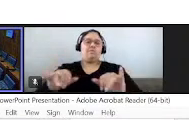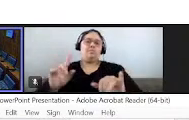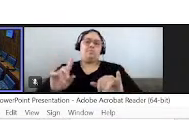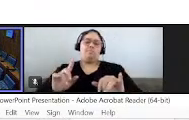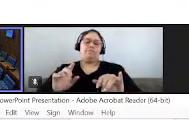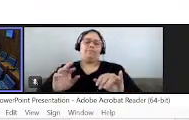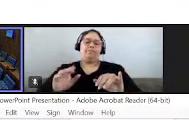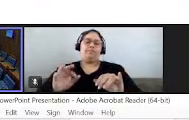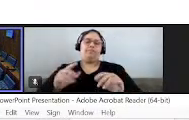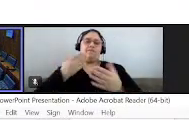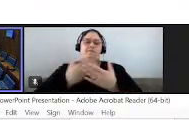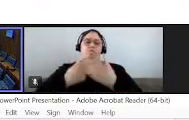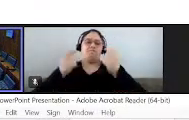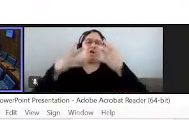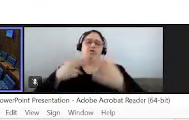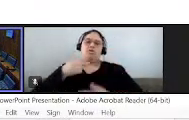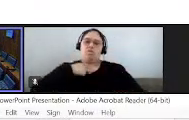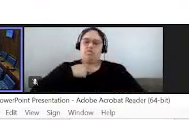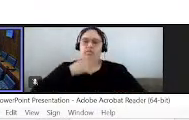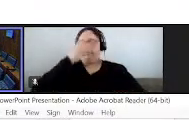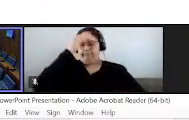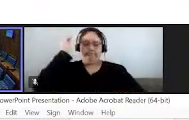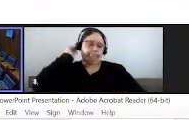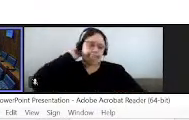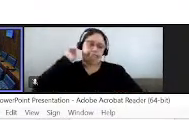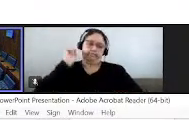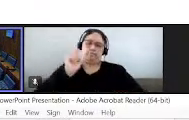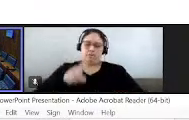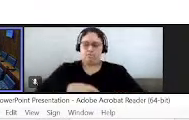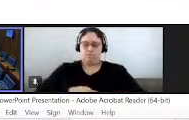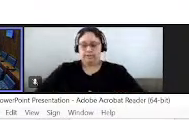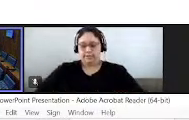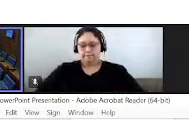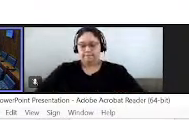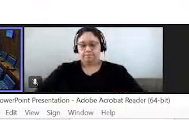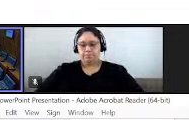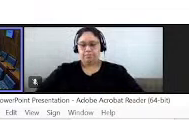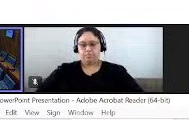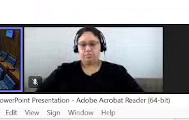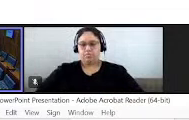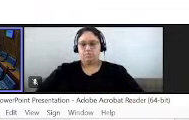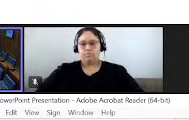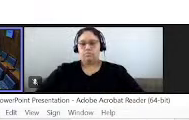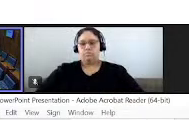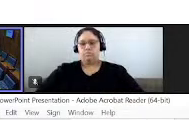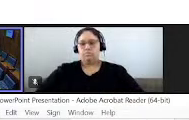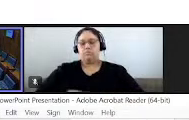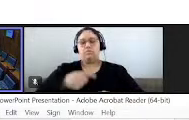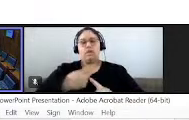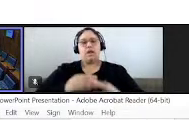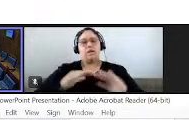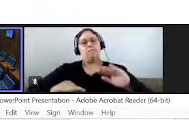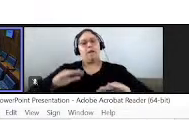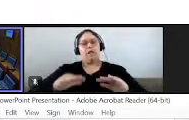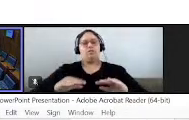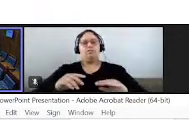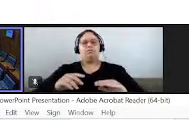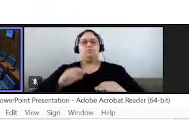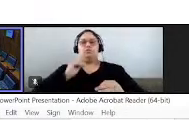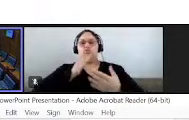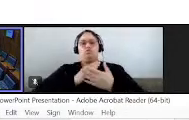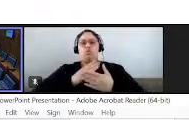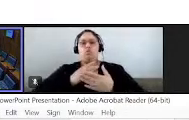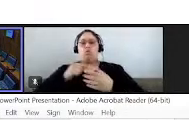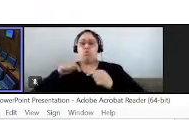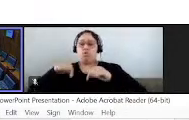looking at the financial constraints, and also getting that balance of not shortchanging responsibility of